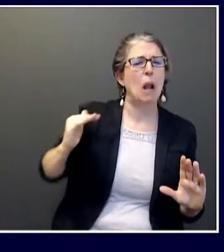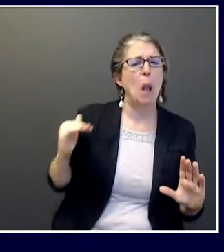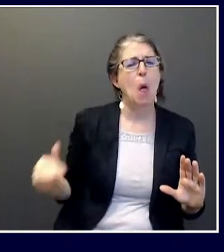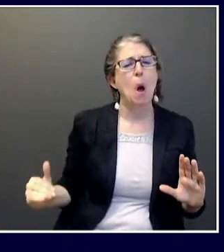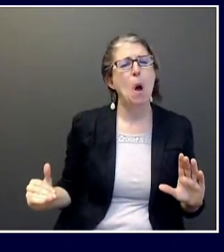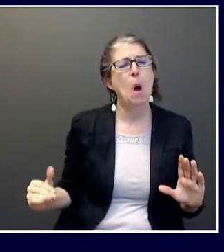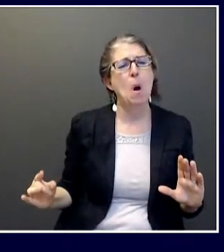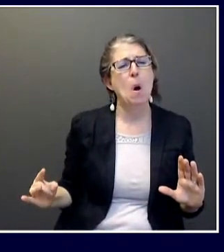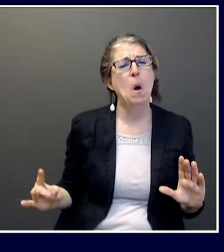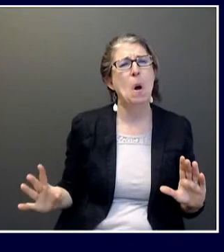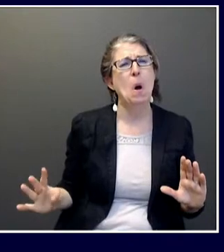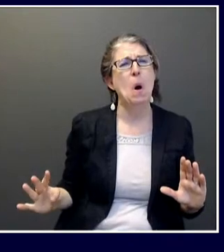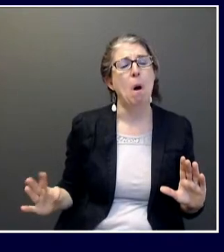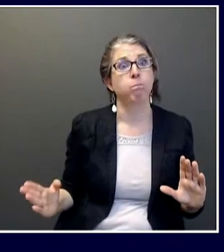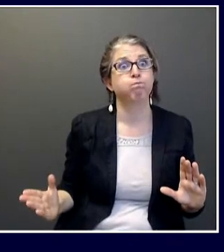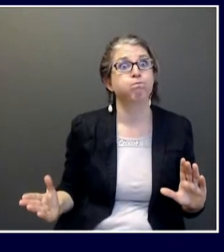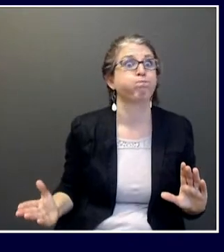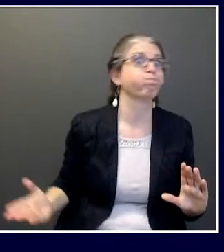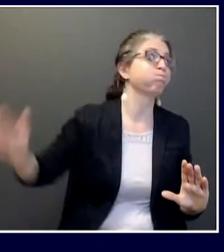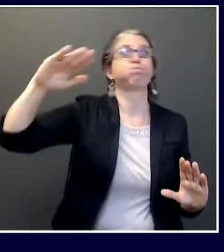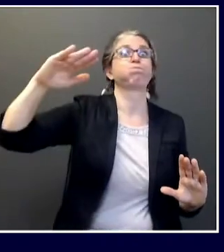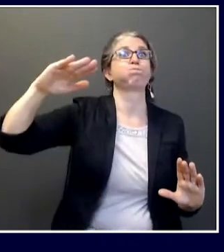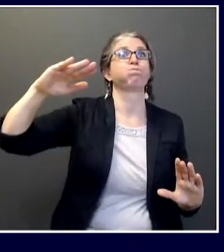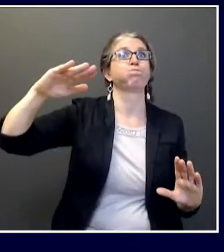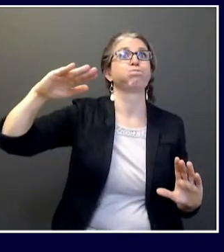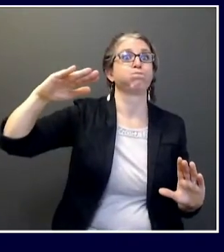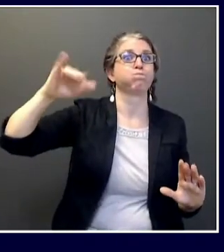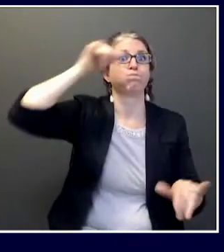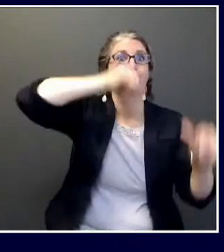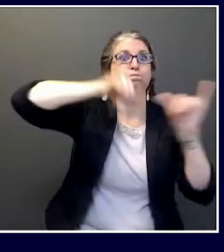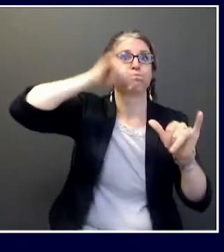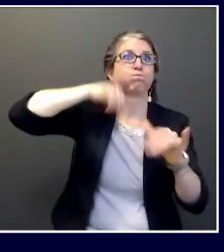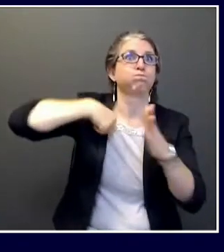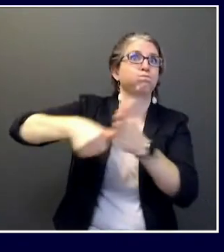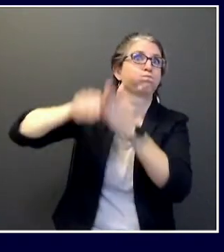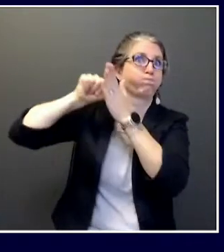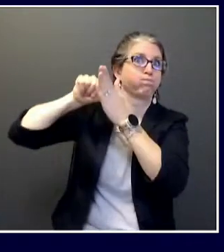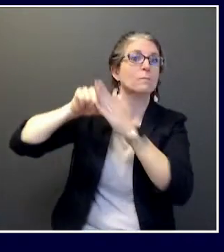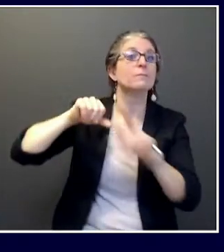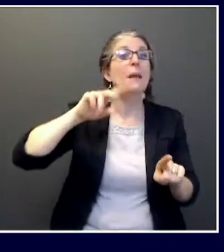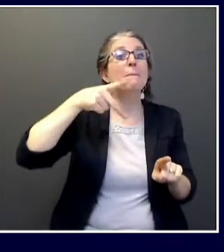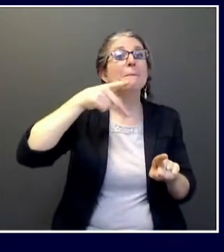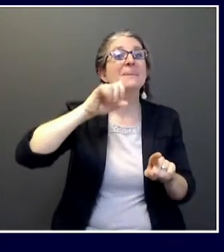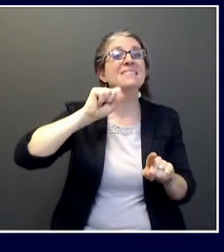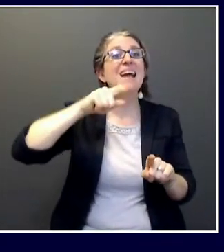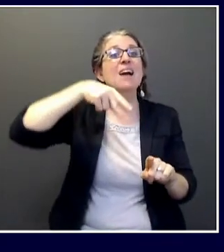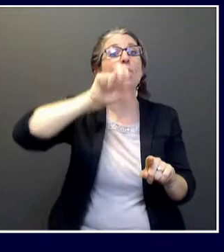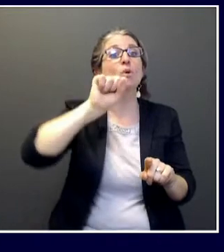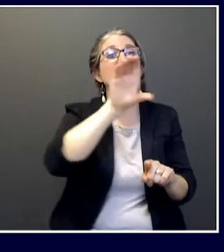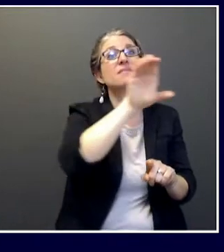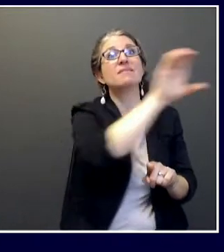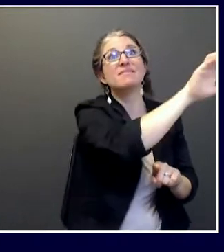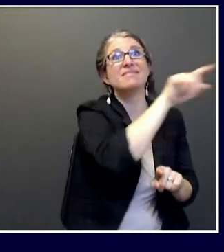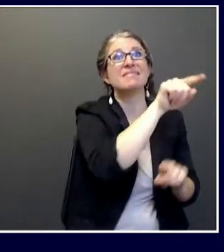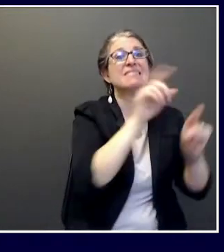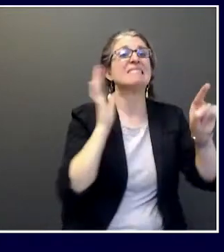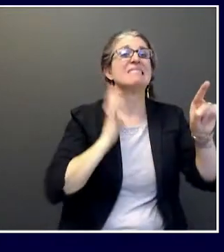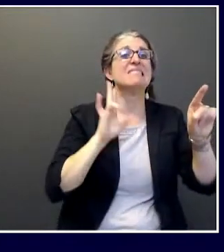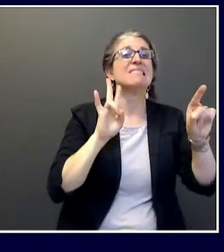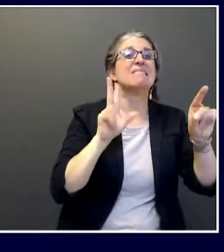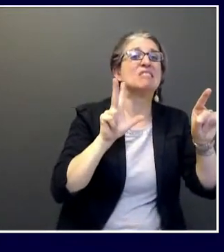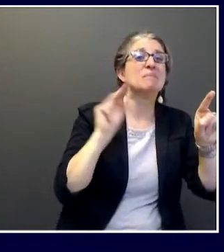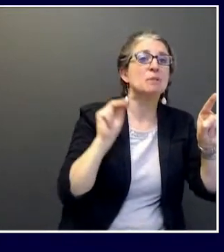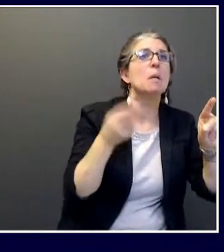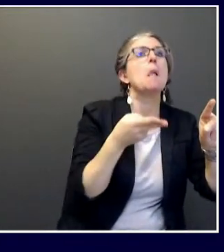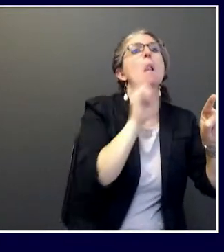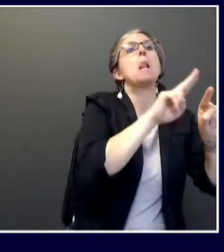County is now our lowest, but even Piscataquis County went from 63 to 68%. So we are encouraged by the progress